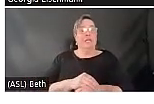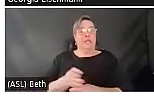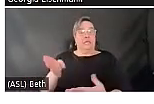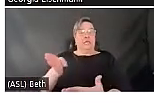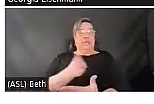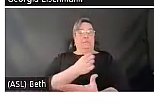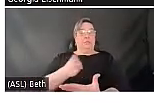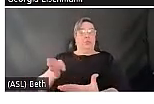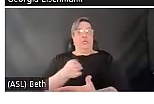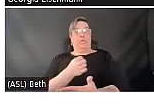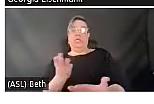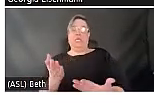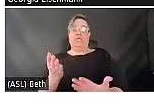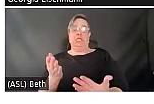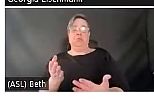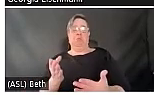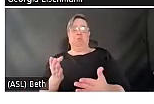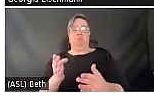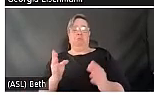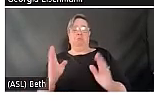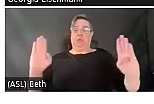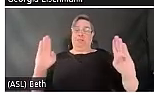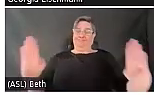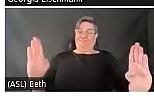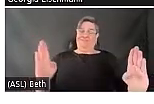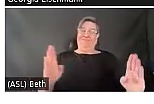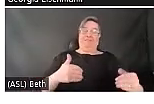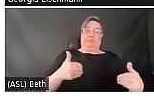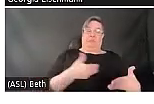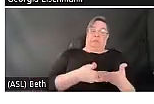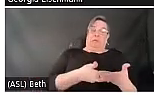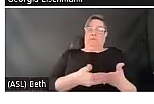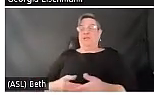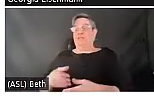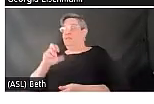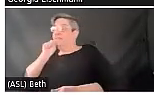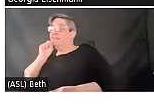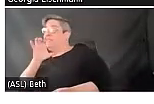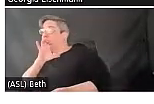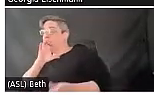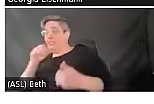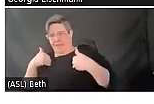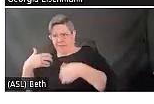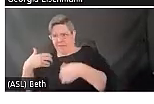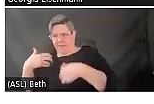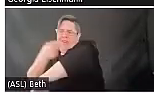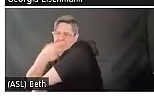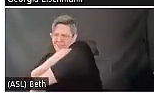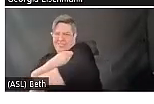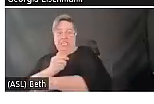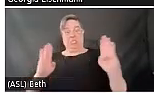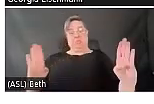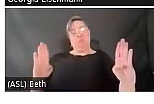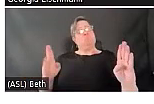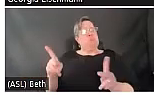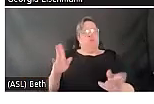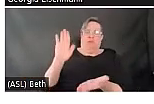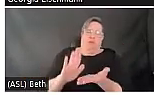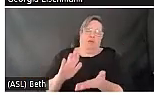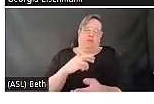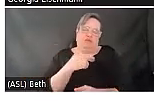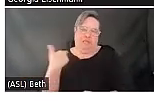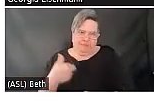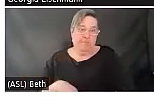affected by RSV. So don't have a vaccine that's really appropriate for that age group. Flu is a different story, right? And so